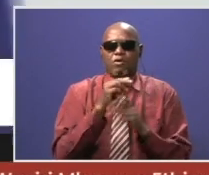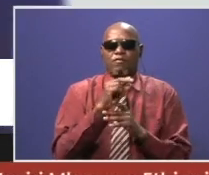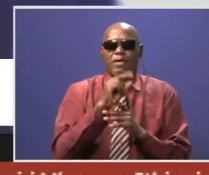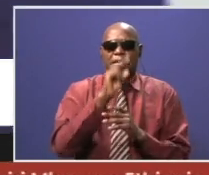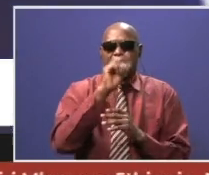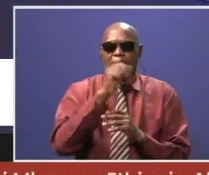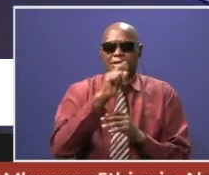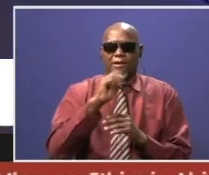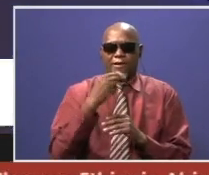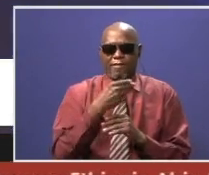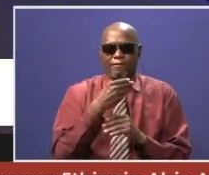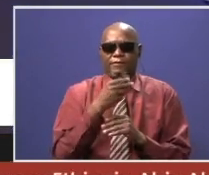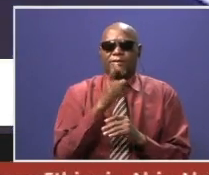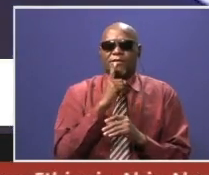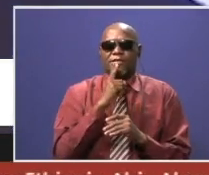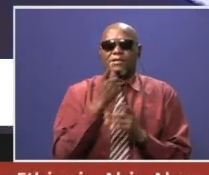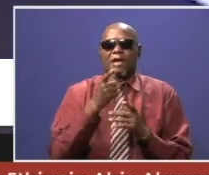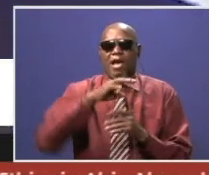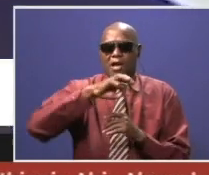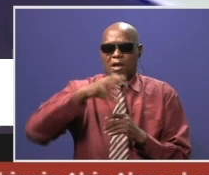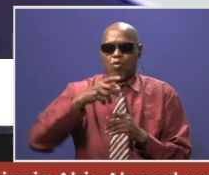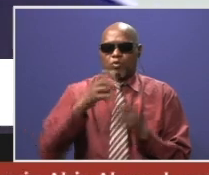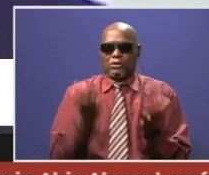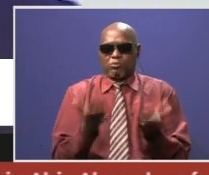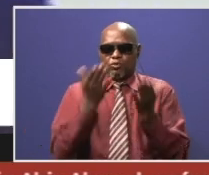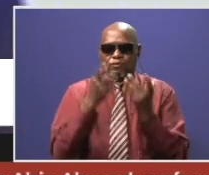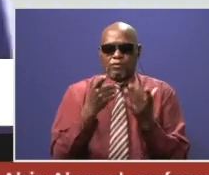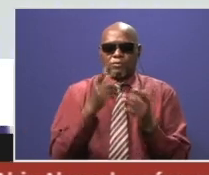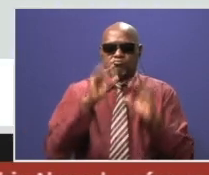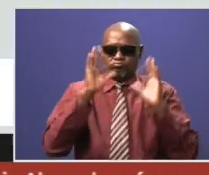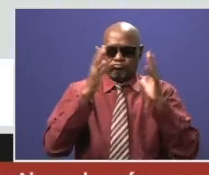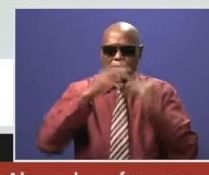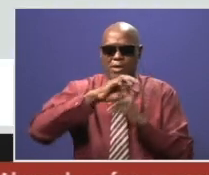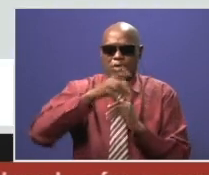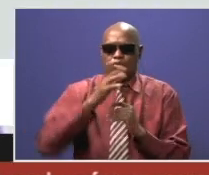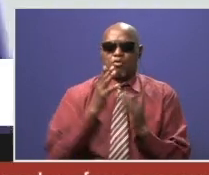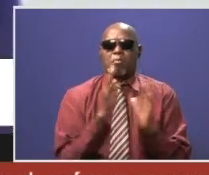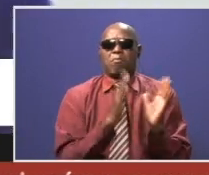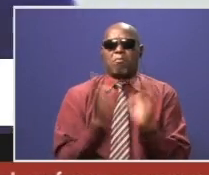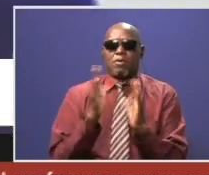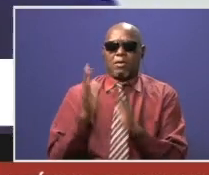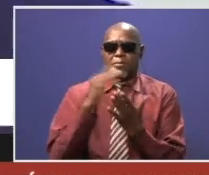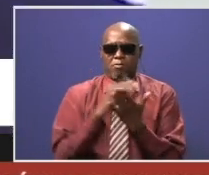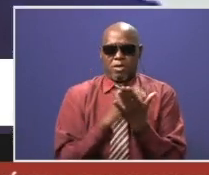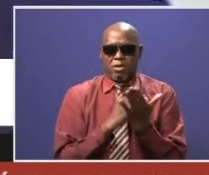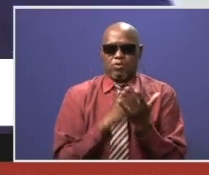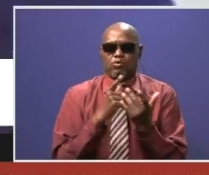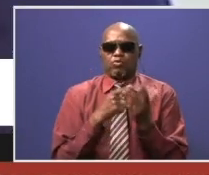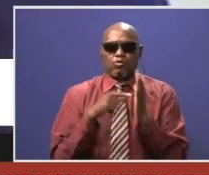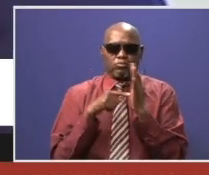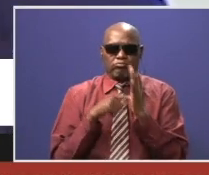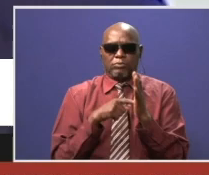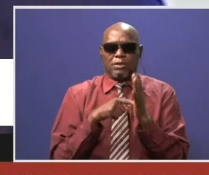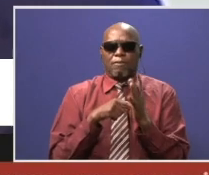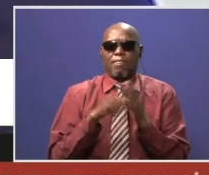mkono juhudi za kukuza ukuaji wa kaunti hiyo. Alipongeza kaunti hiyo kwa juhudi zao na kusisitiza haja ya serikali ya kaunti na